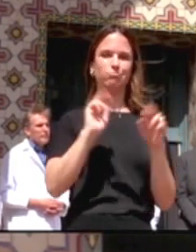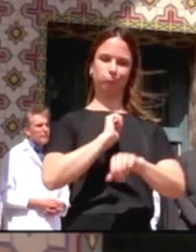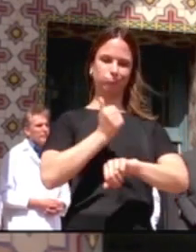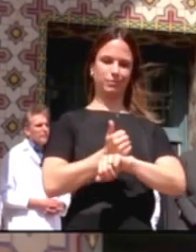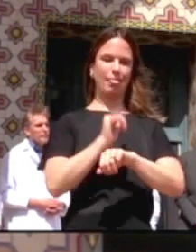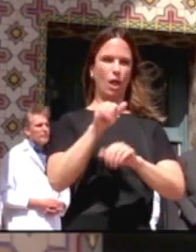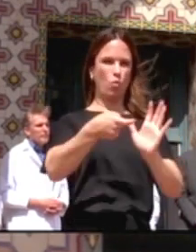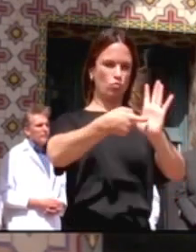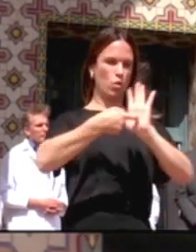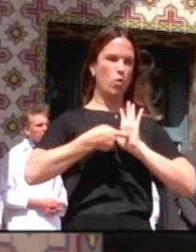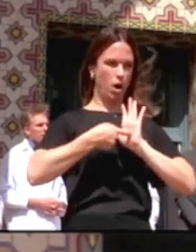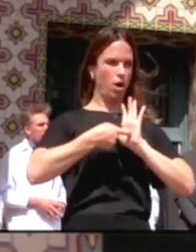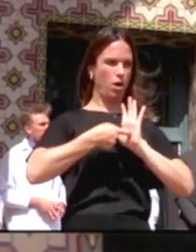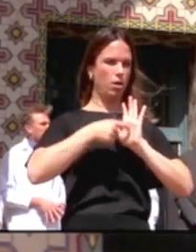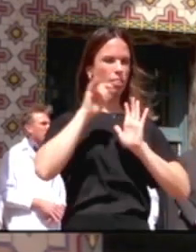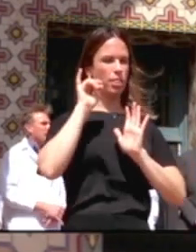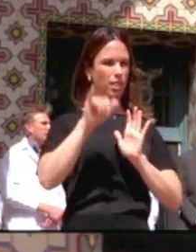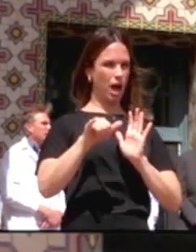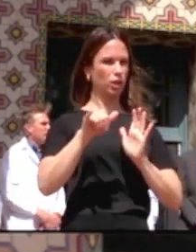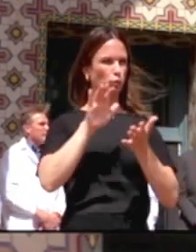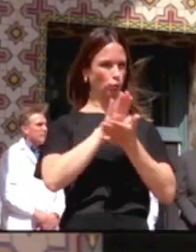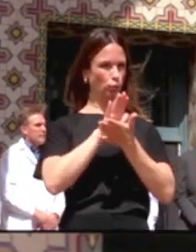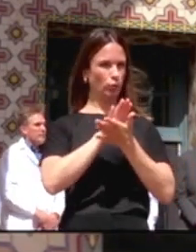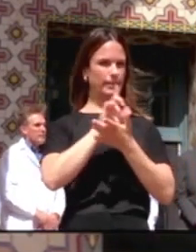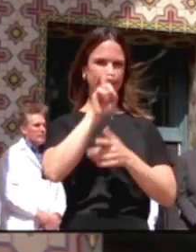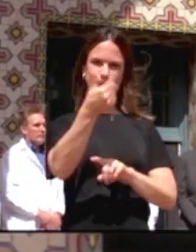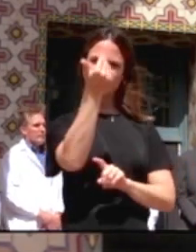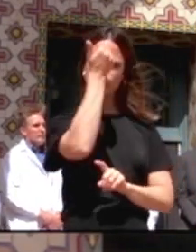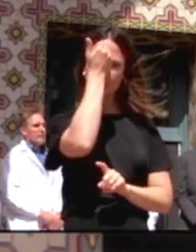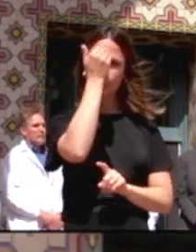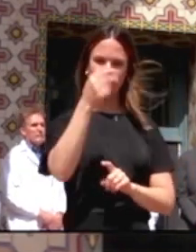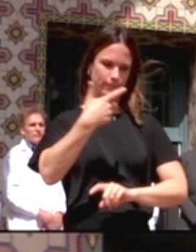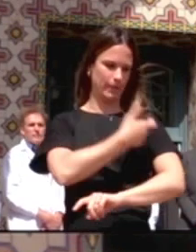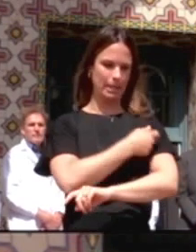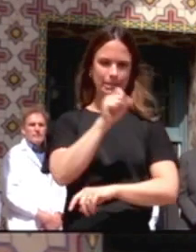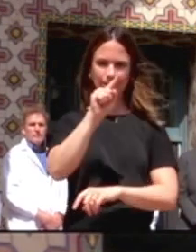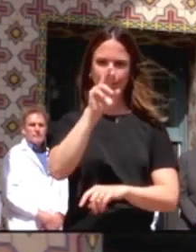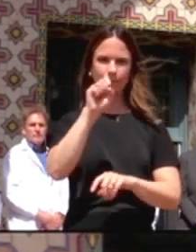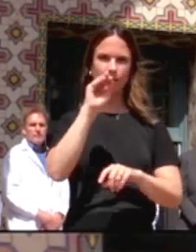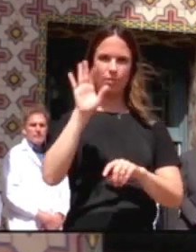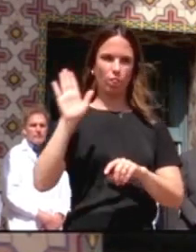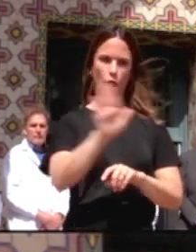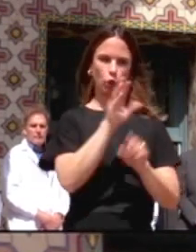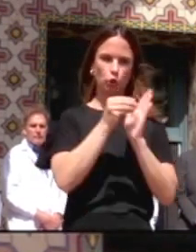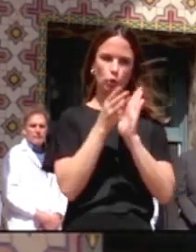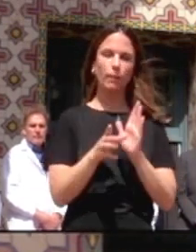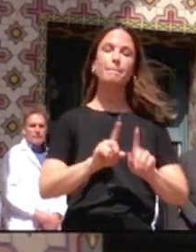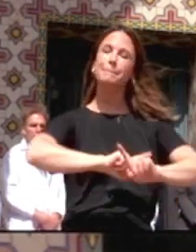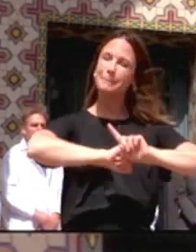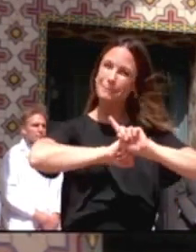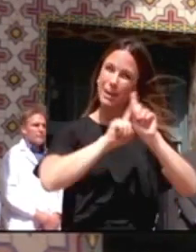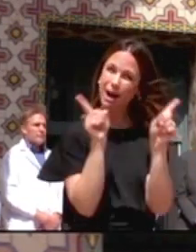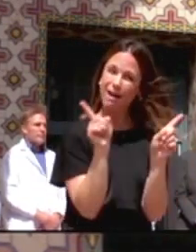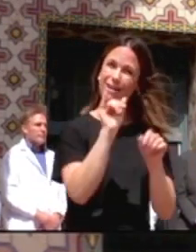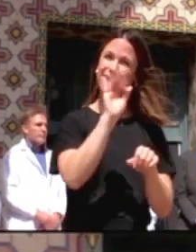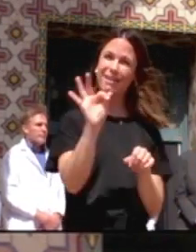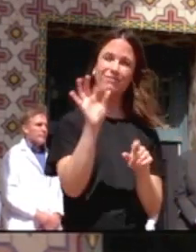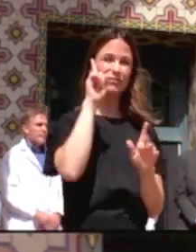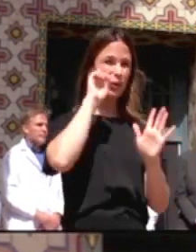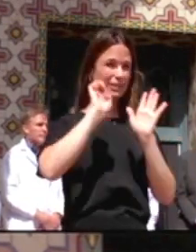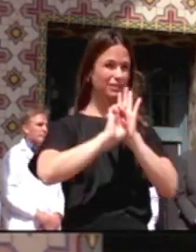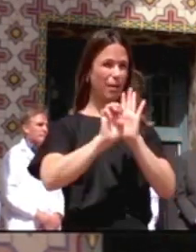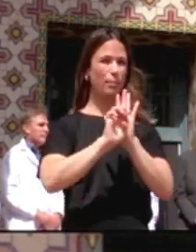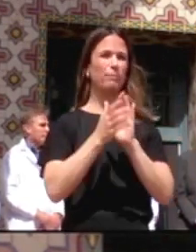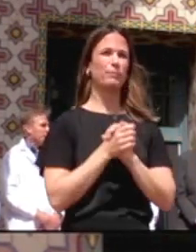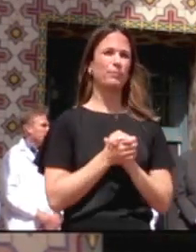that requires that a school know the vaccination status of the students. However, if there's, for